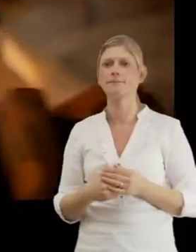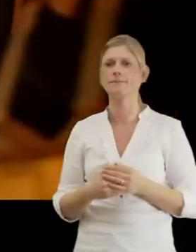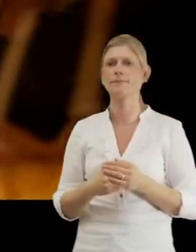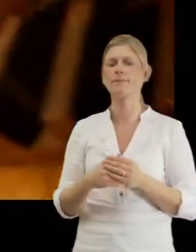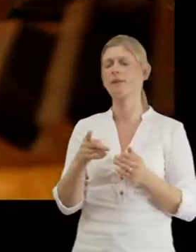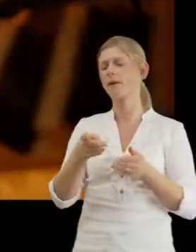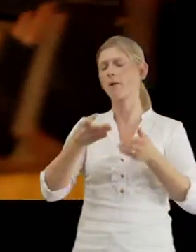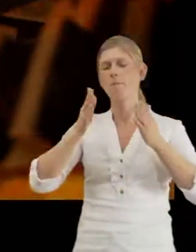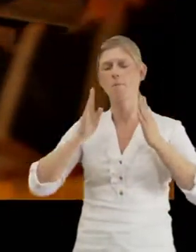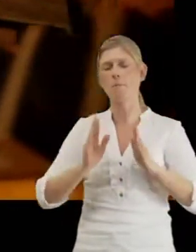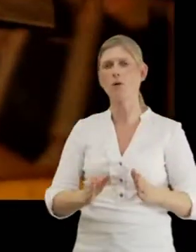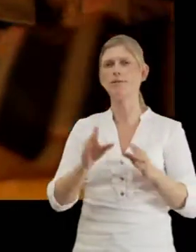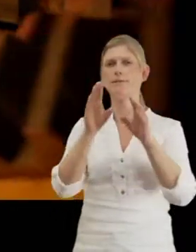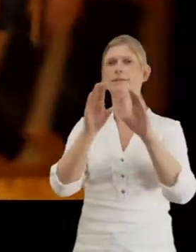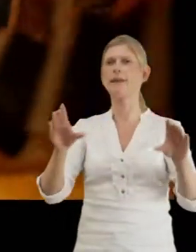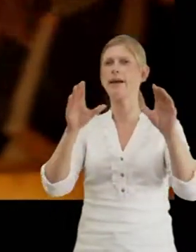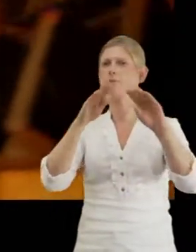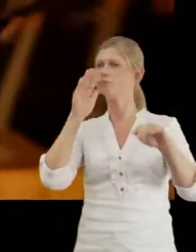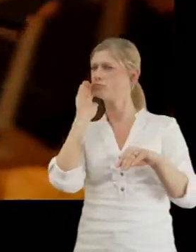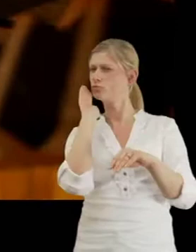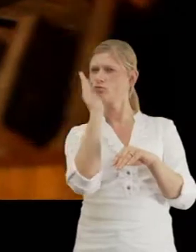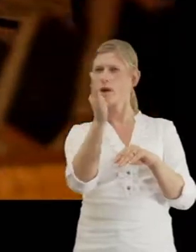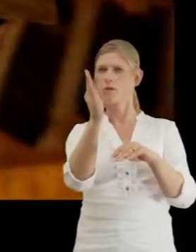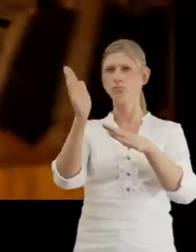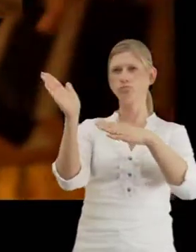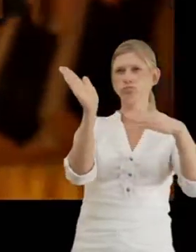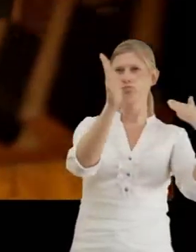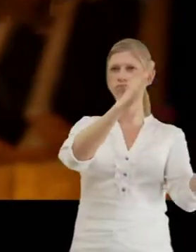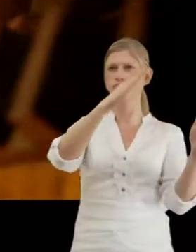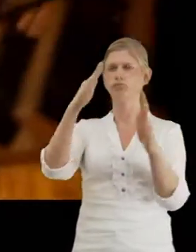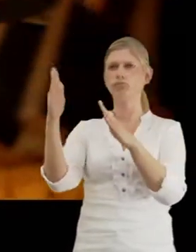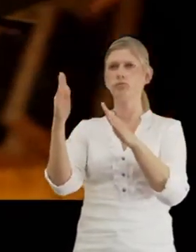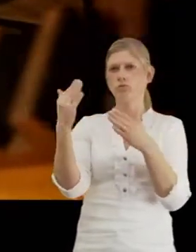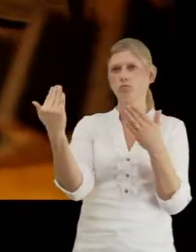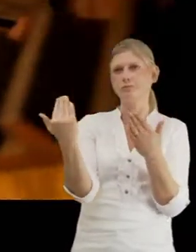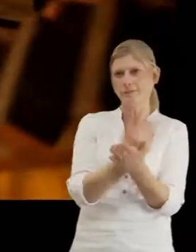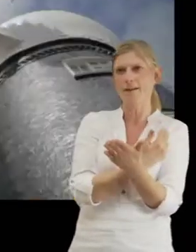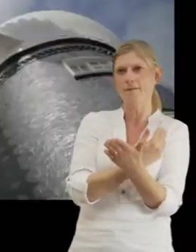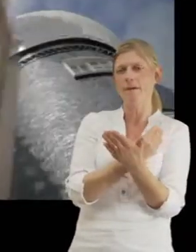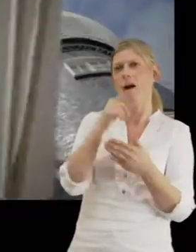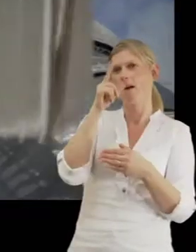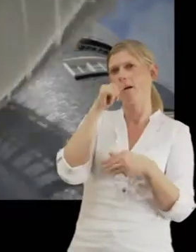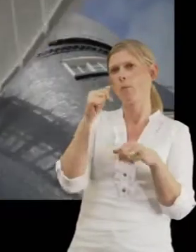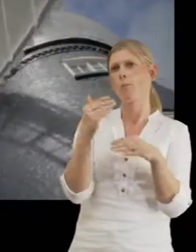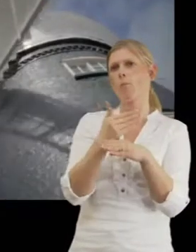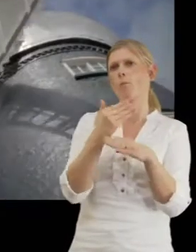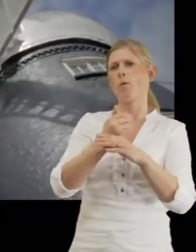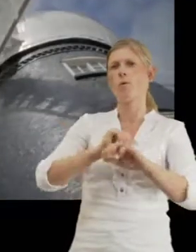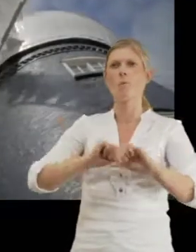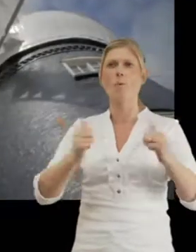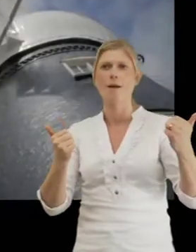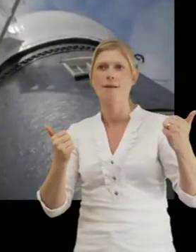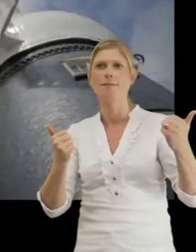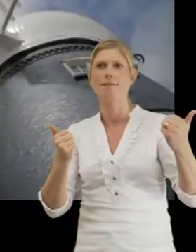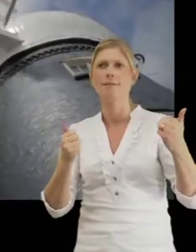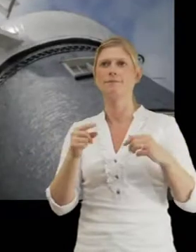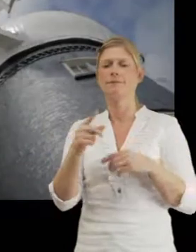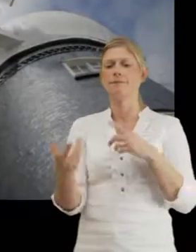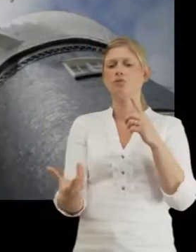It is essential that the sails face into the wind for the safe and effective running of the mill. This